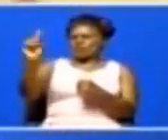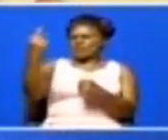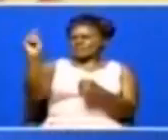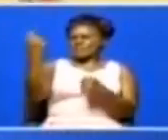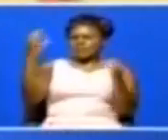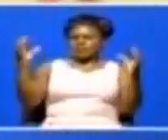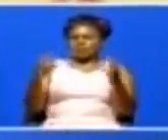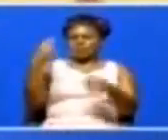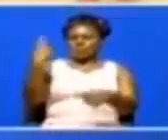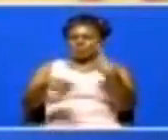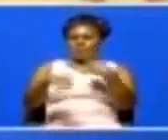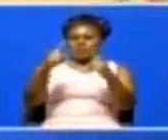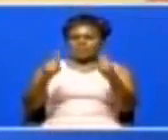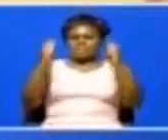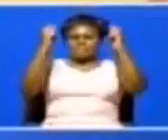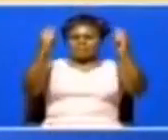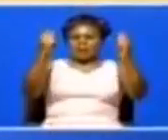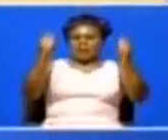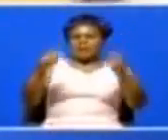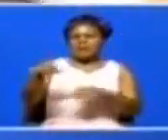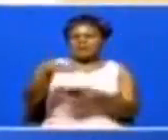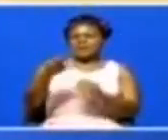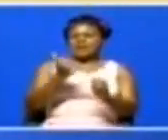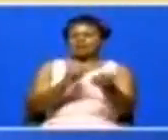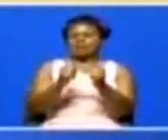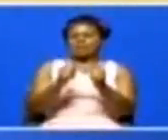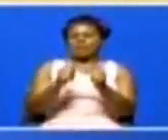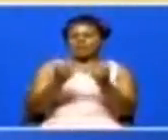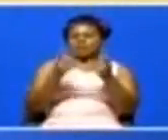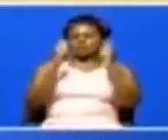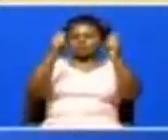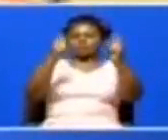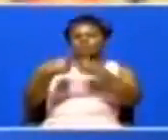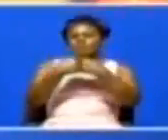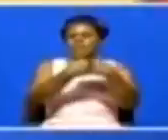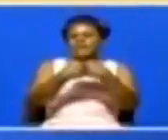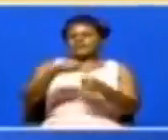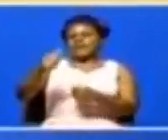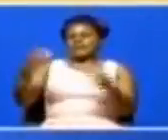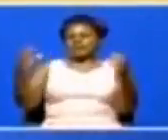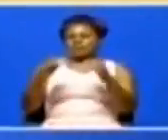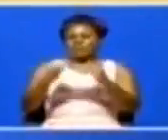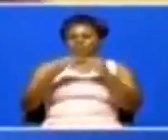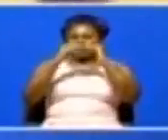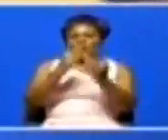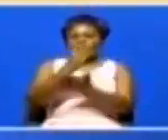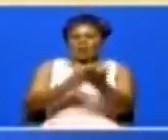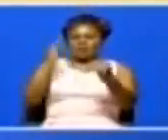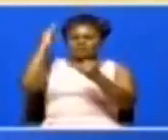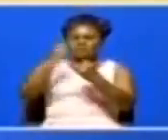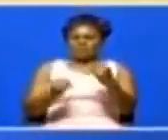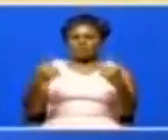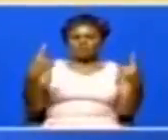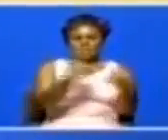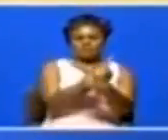Kenyan team to win a title here in the regional games. Their win throws a challenge to other teams that have qualified for the semi-finals in